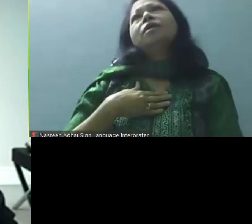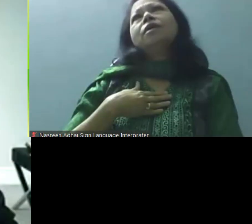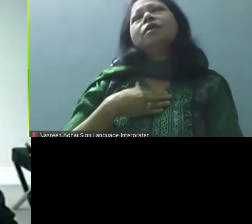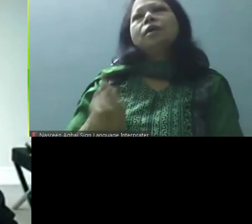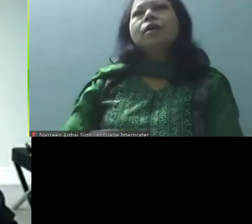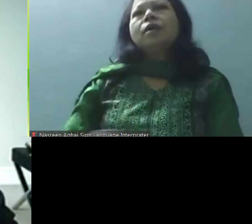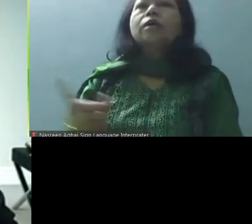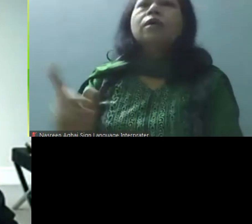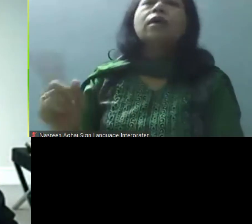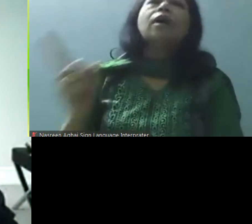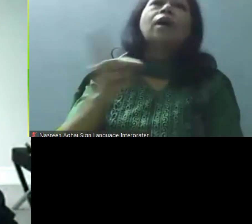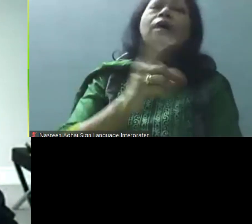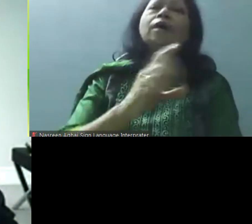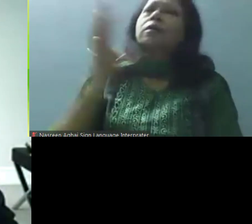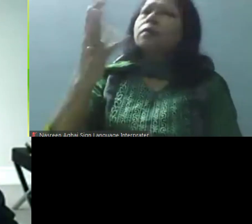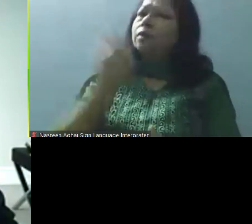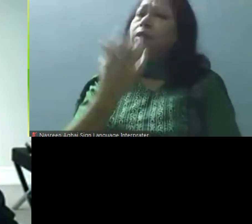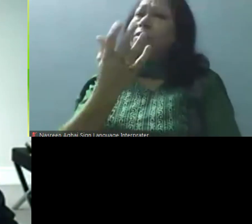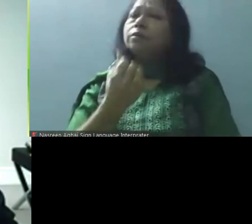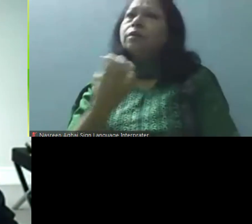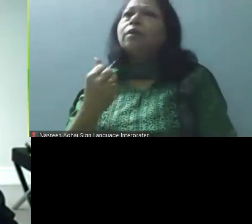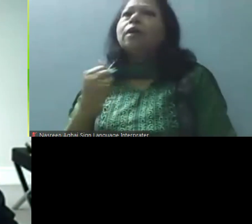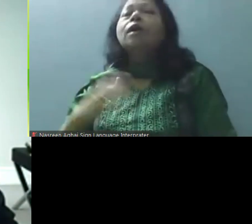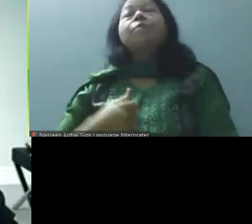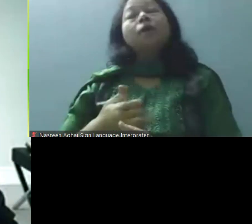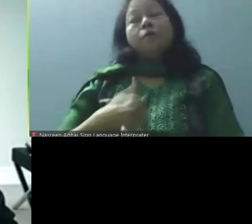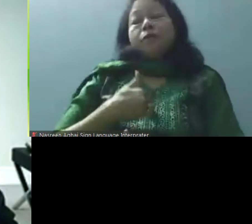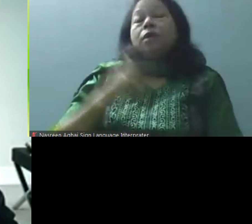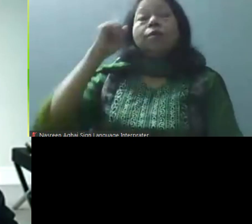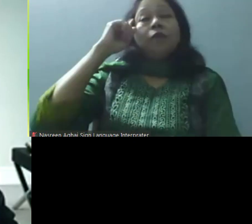anybody can achieve anything if they have the right